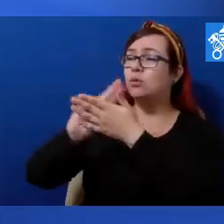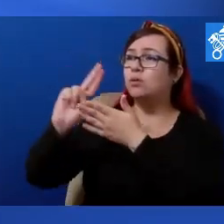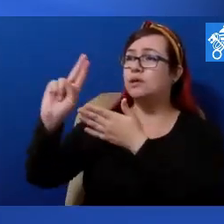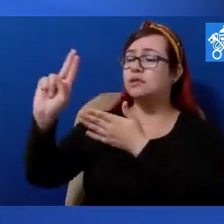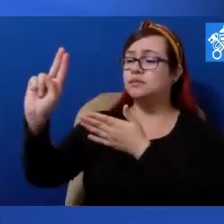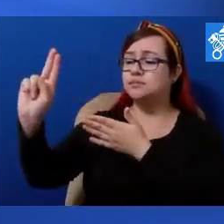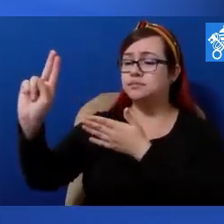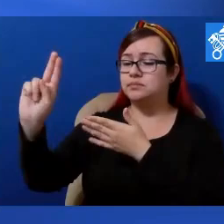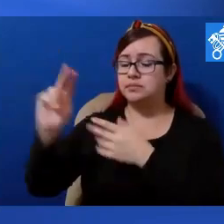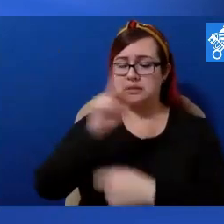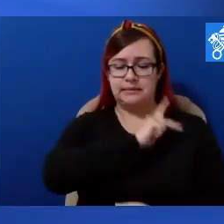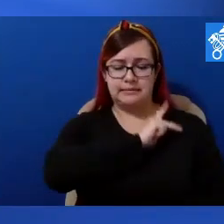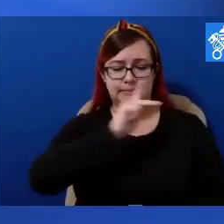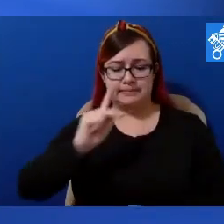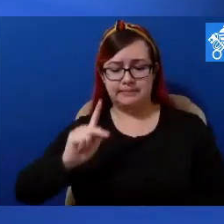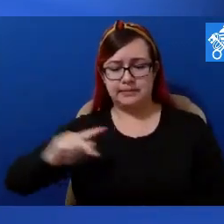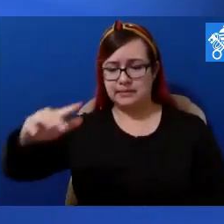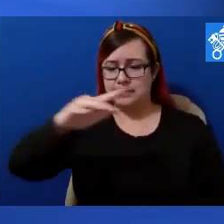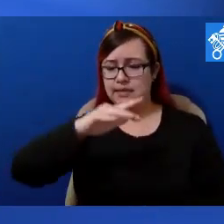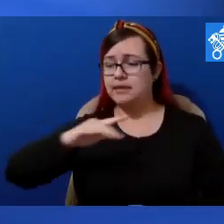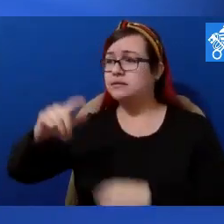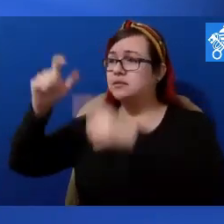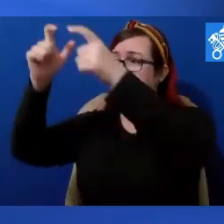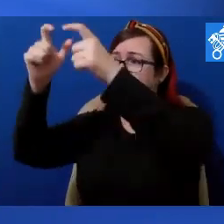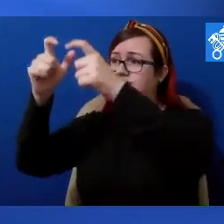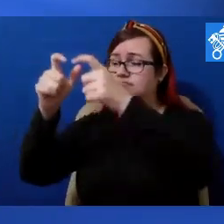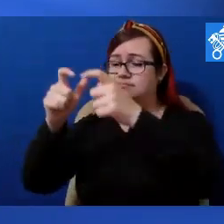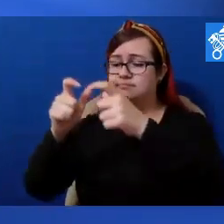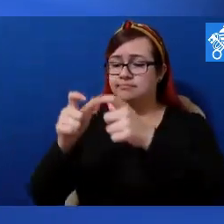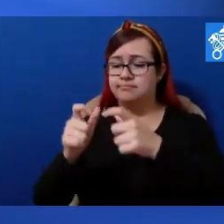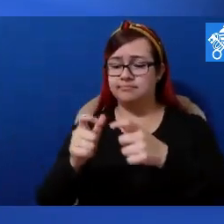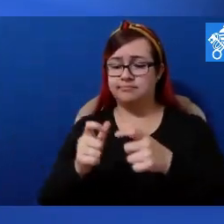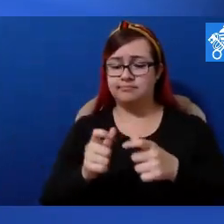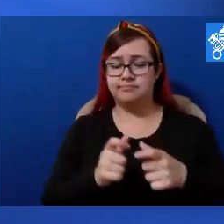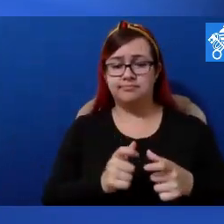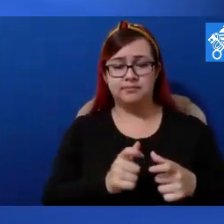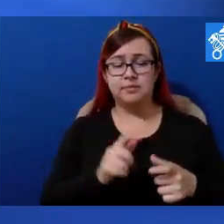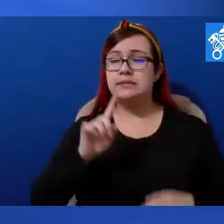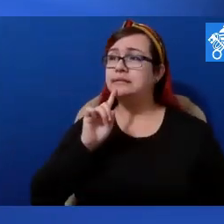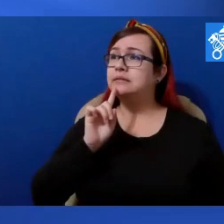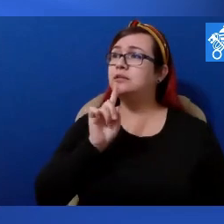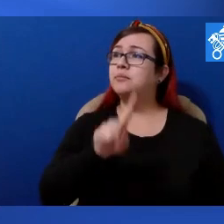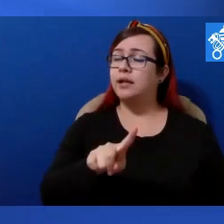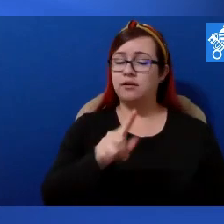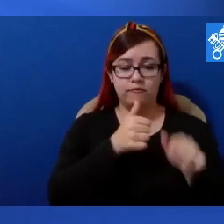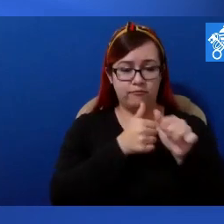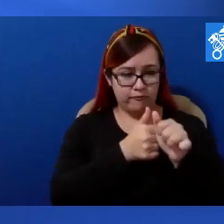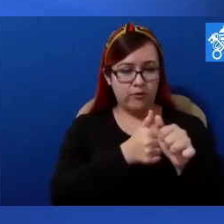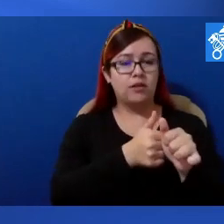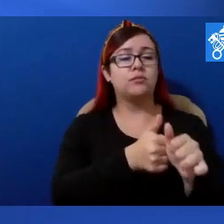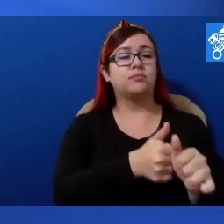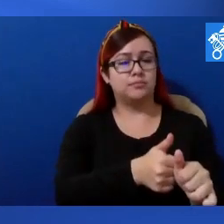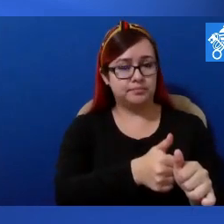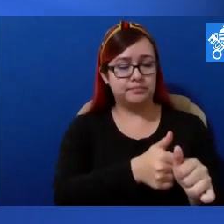for peace and following some disturbances in Eastern